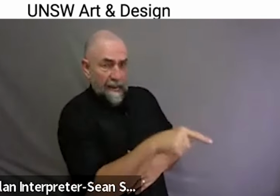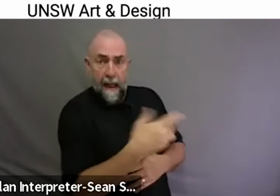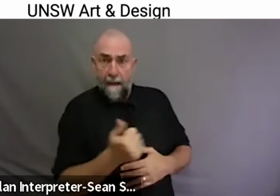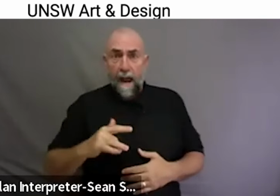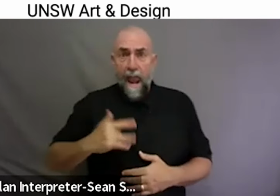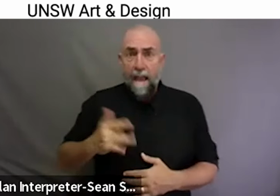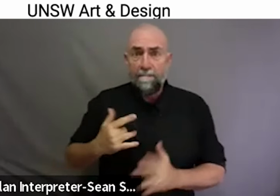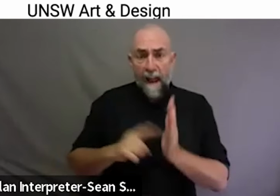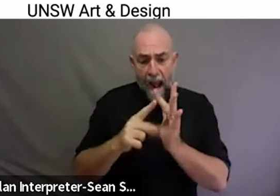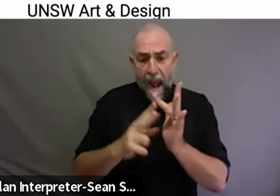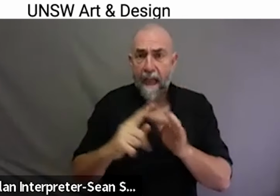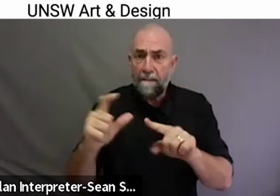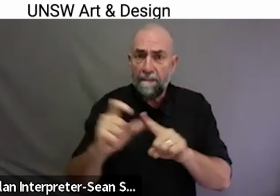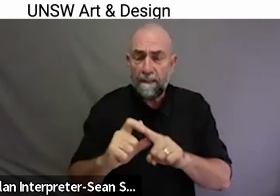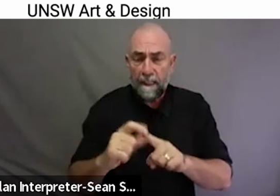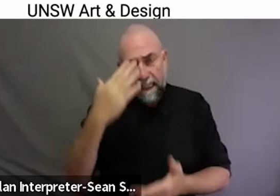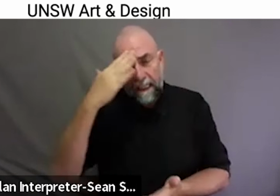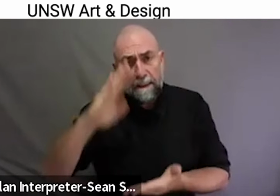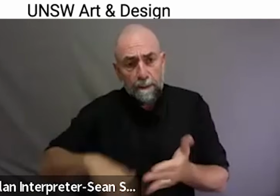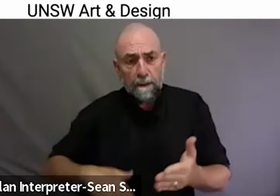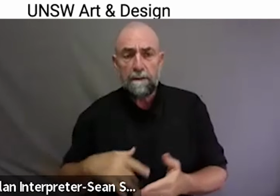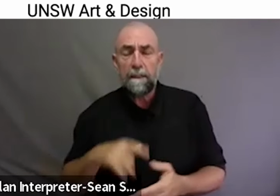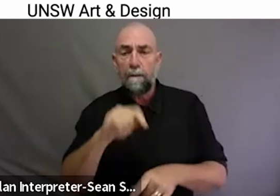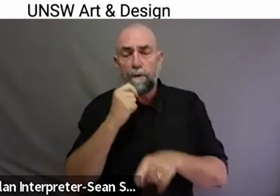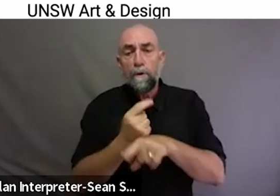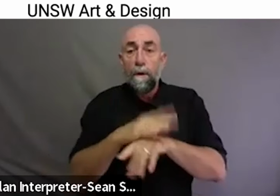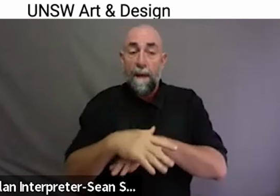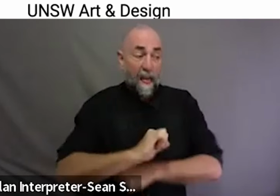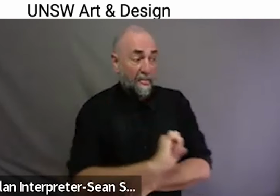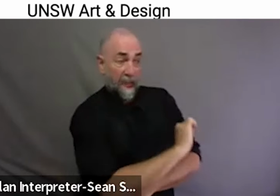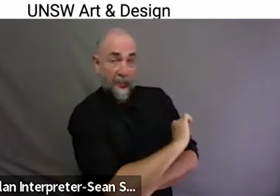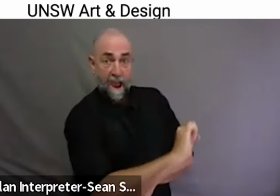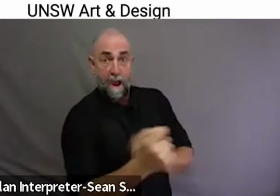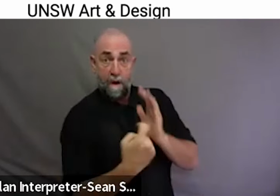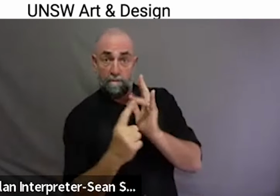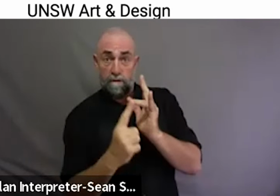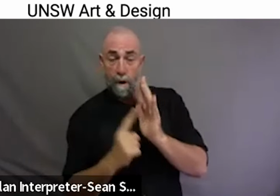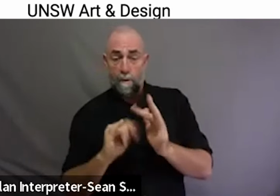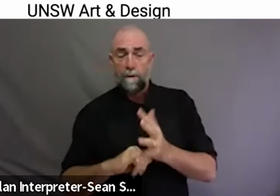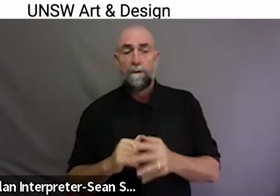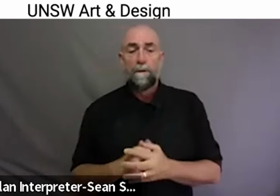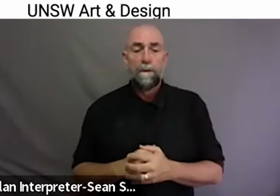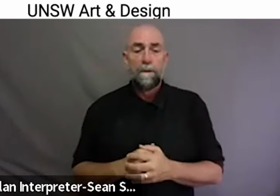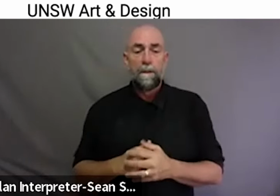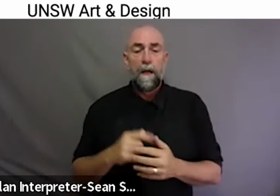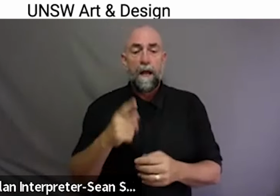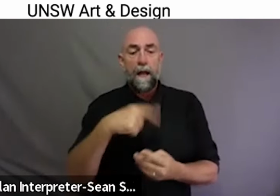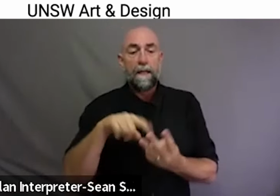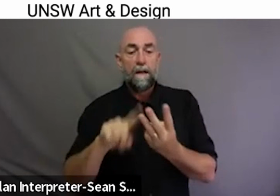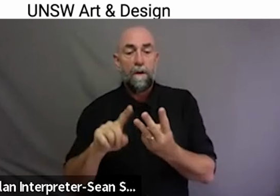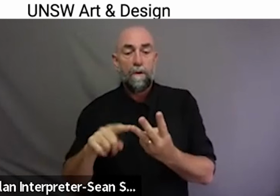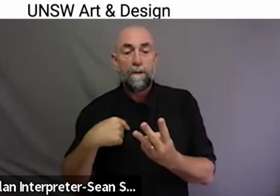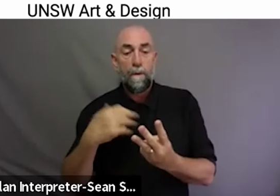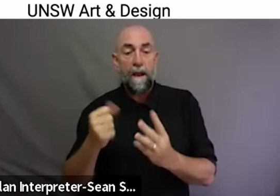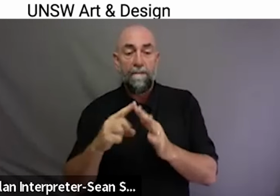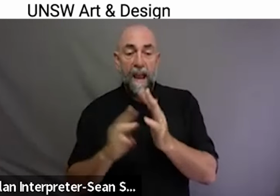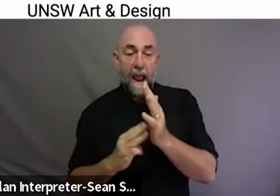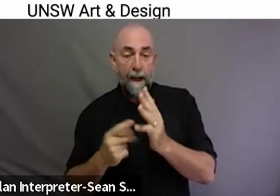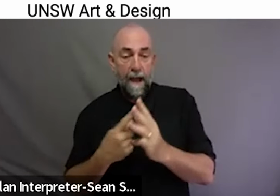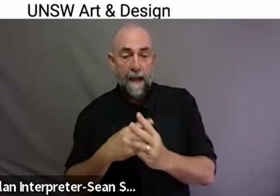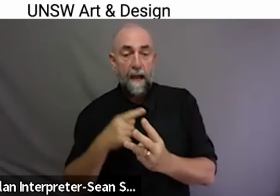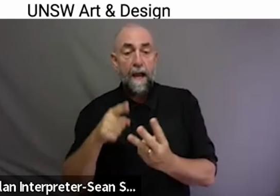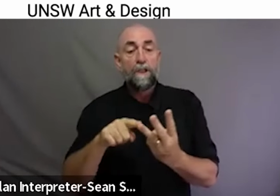their roles. And interestingly enough, we also have an art and design alumni, Rebecca Street, who's part of the